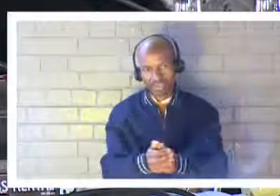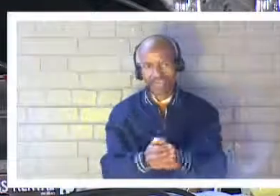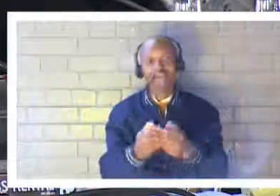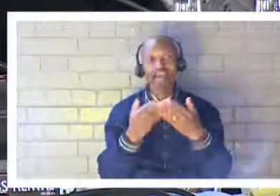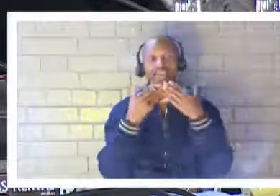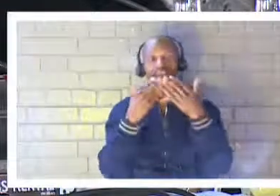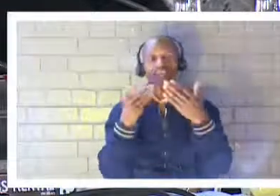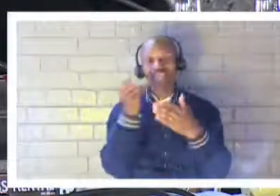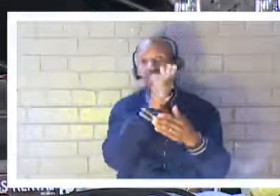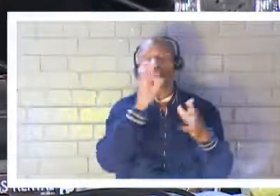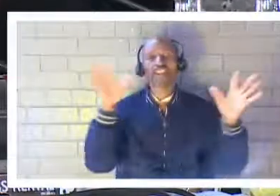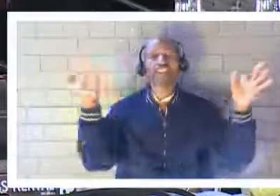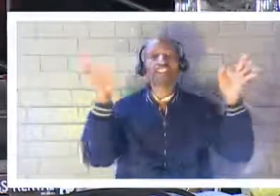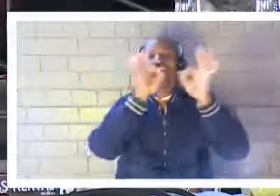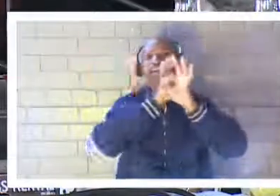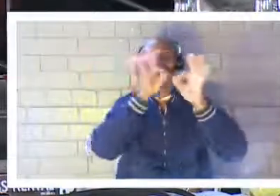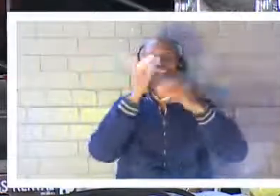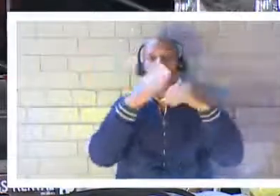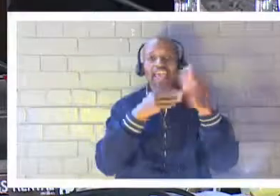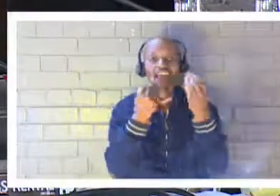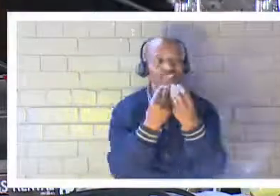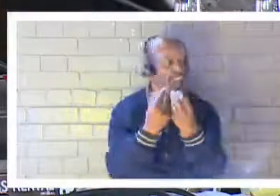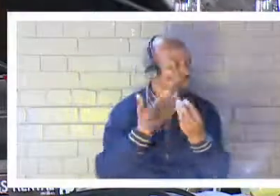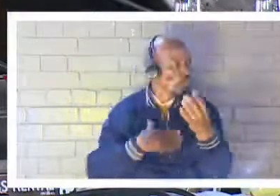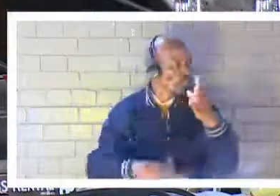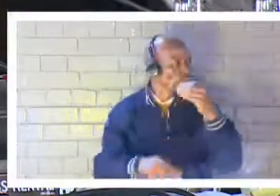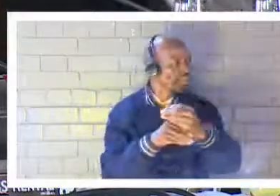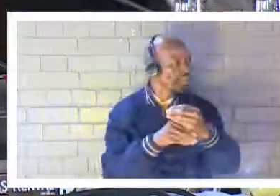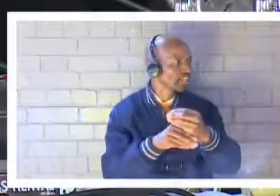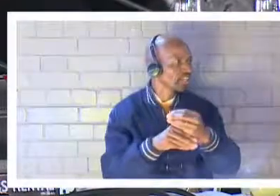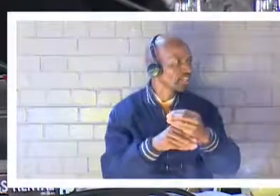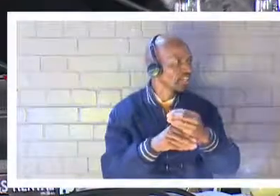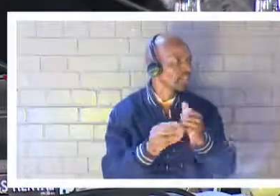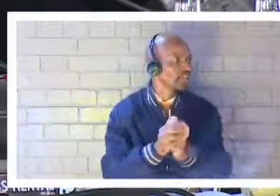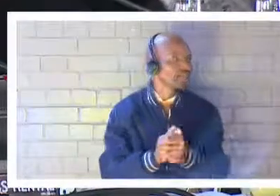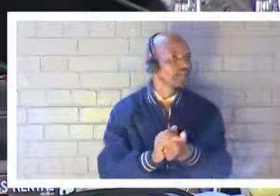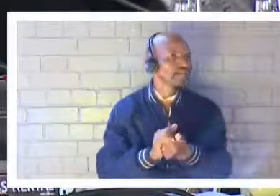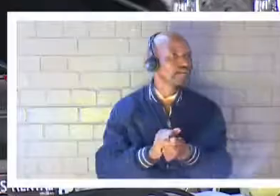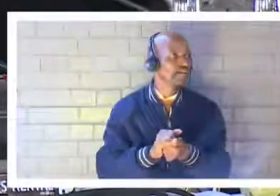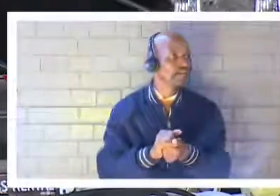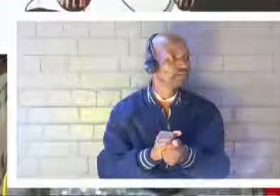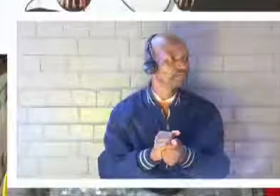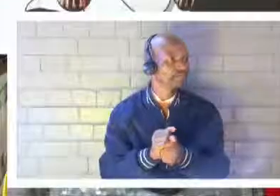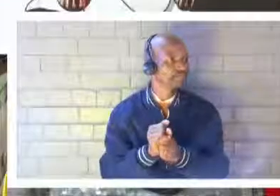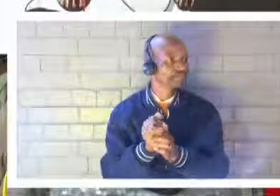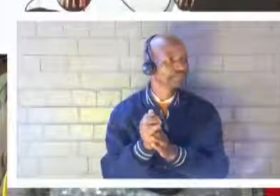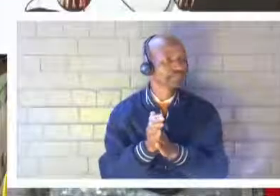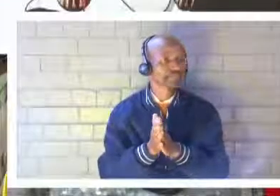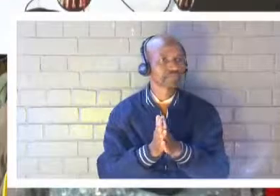think if there's nothing further, is there anything, Lucas? Yes.